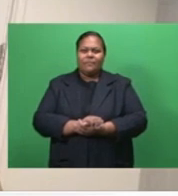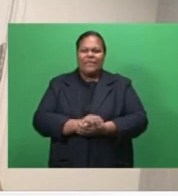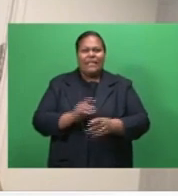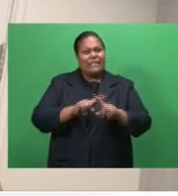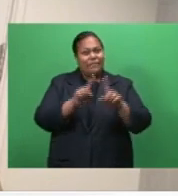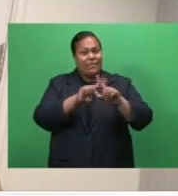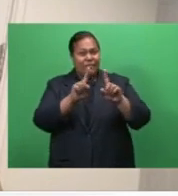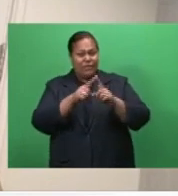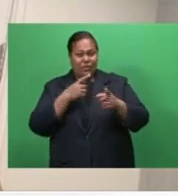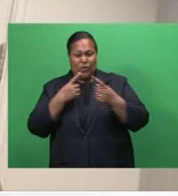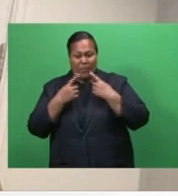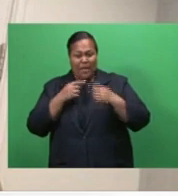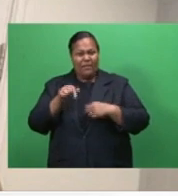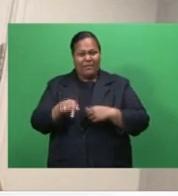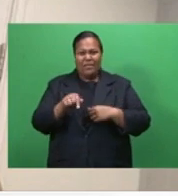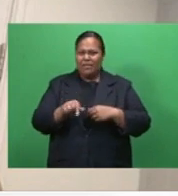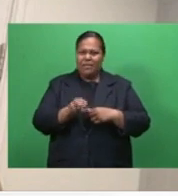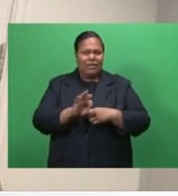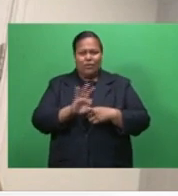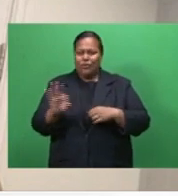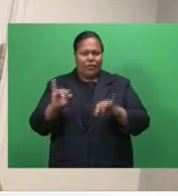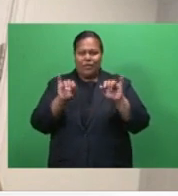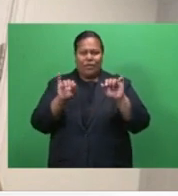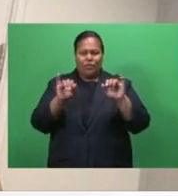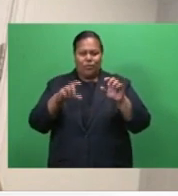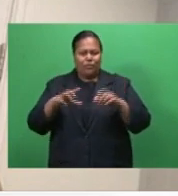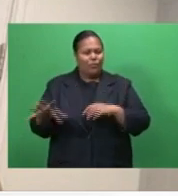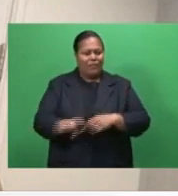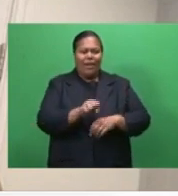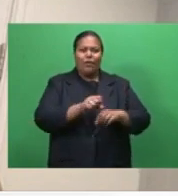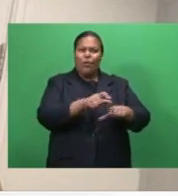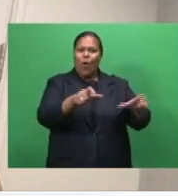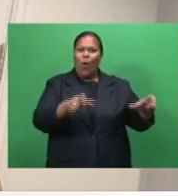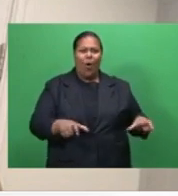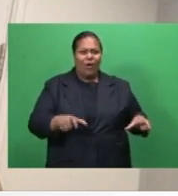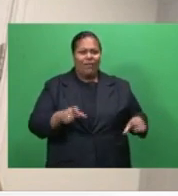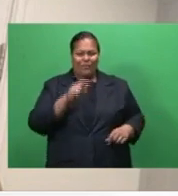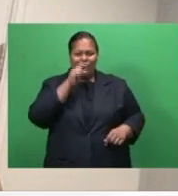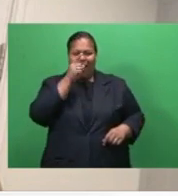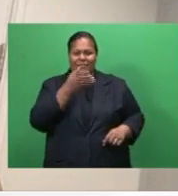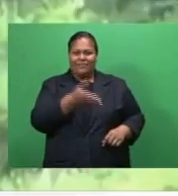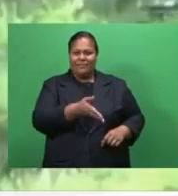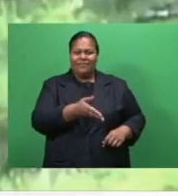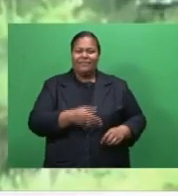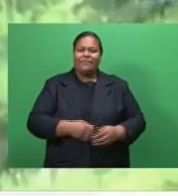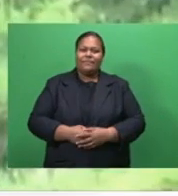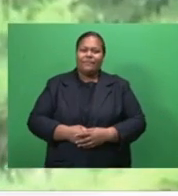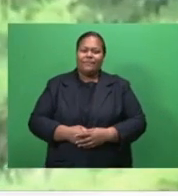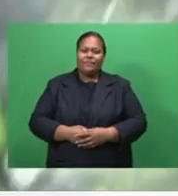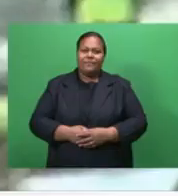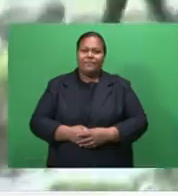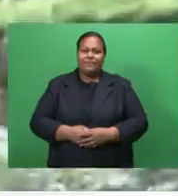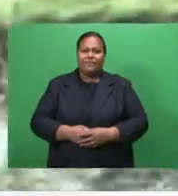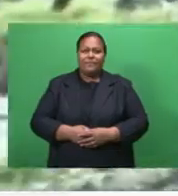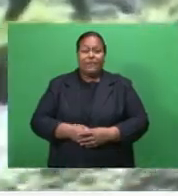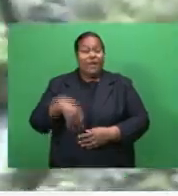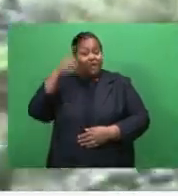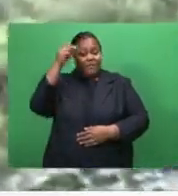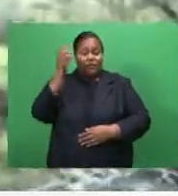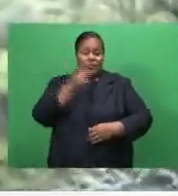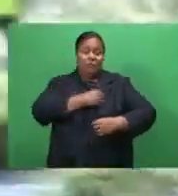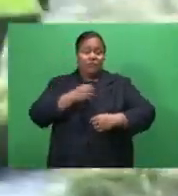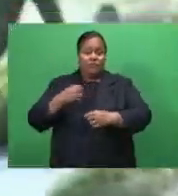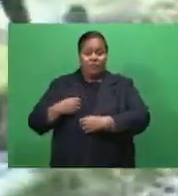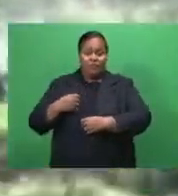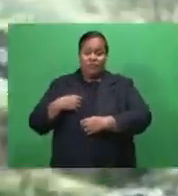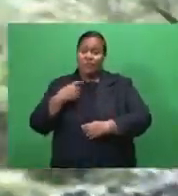that it's an issue that's not justiciable, meaning that it's not something that should be brought to court. Leading the Fijian soldiers' defence,